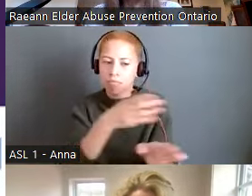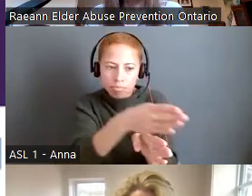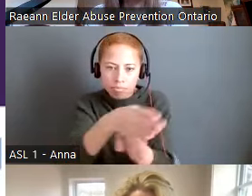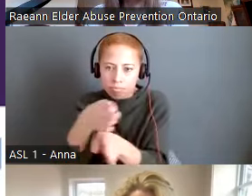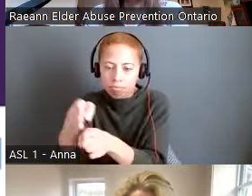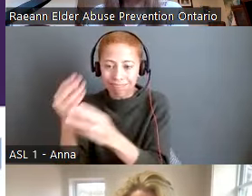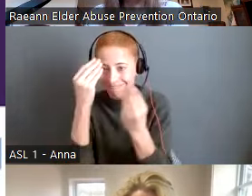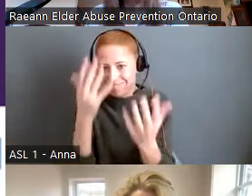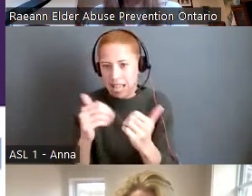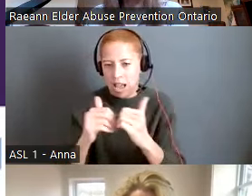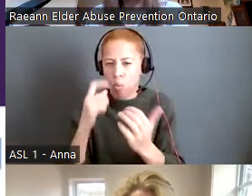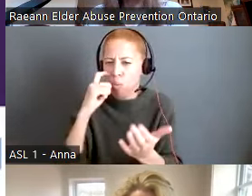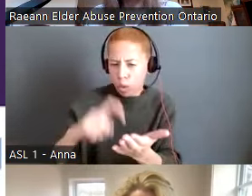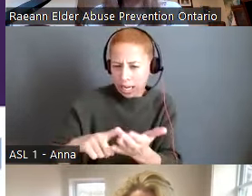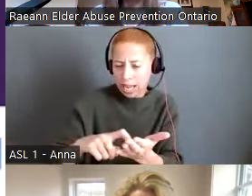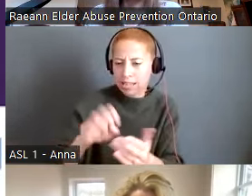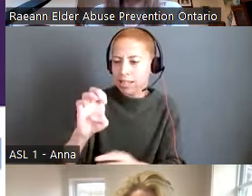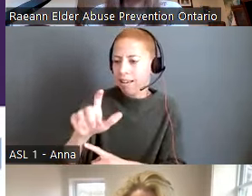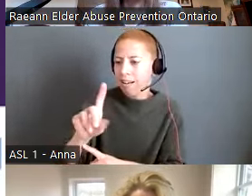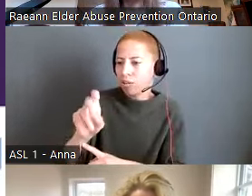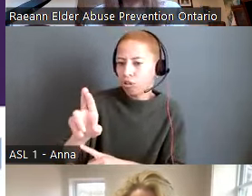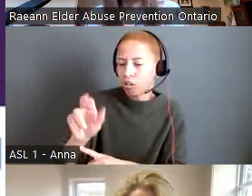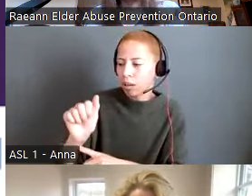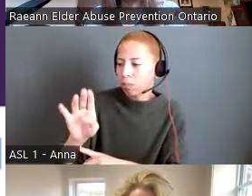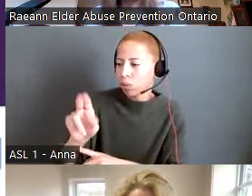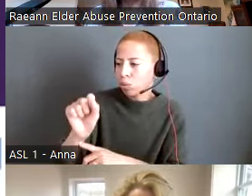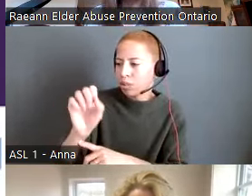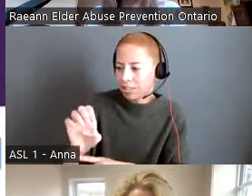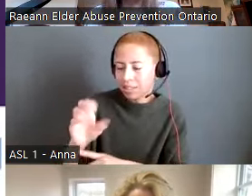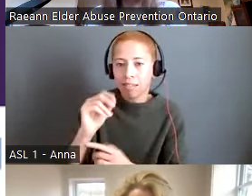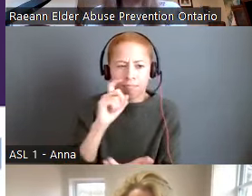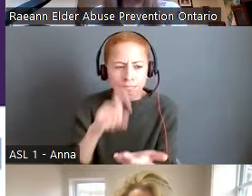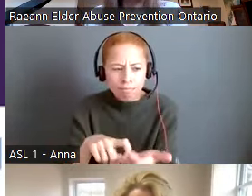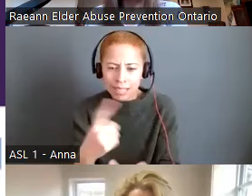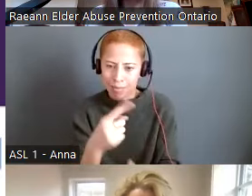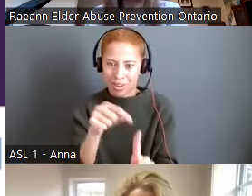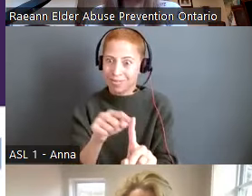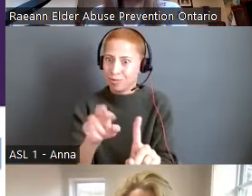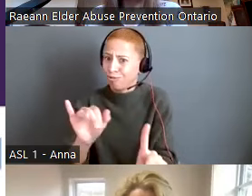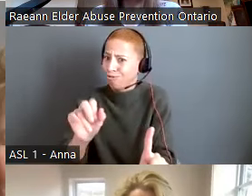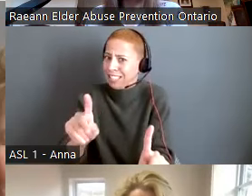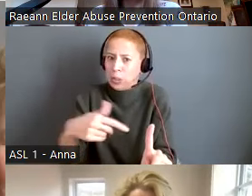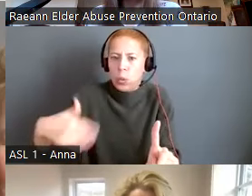can recognize abuse and support older adults if they do come across someone that's at risk.